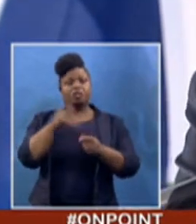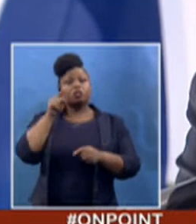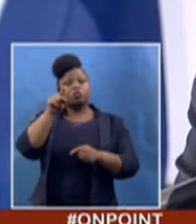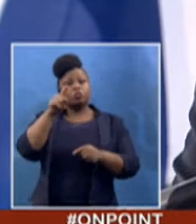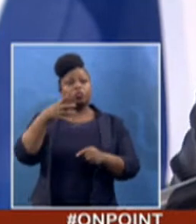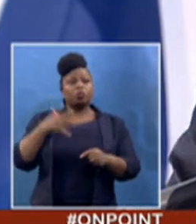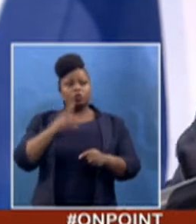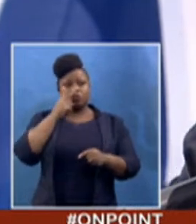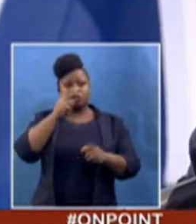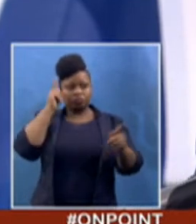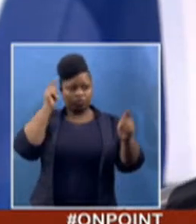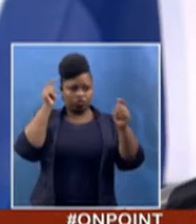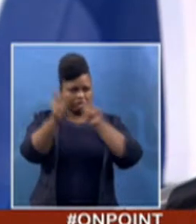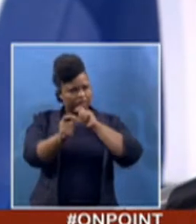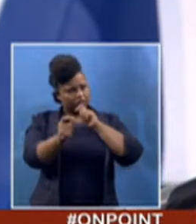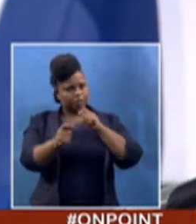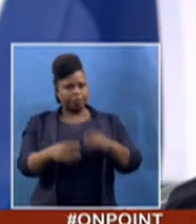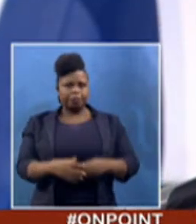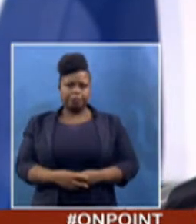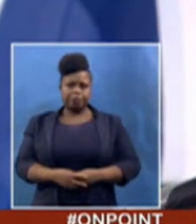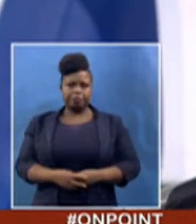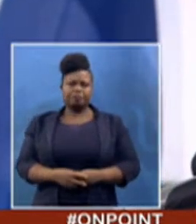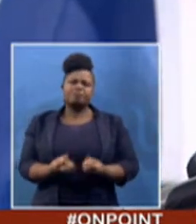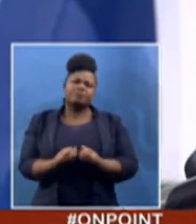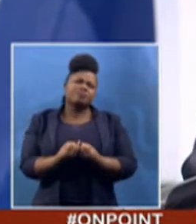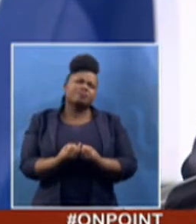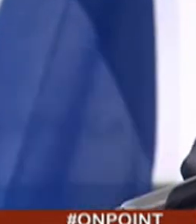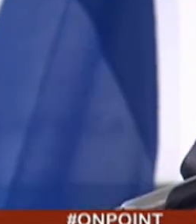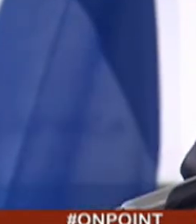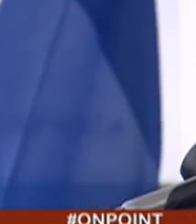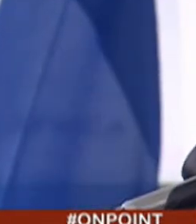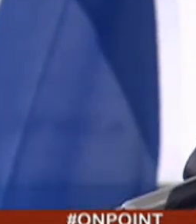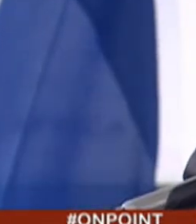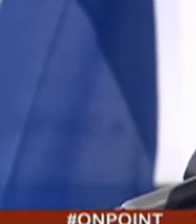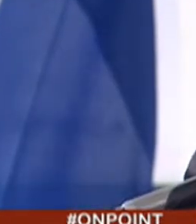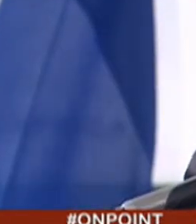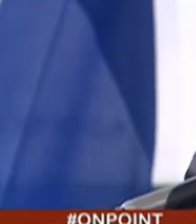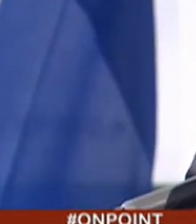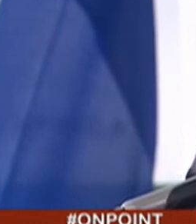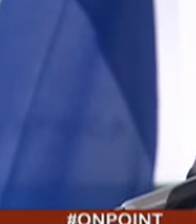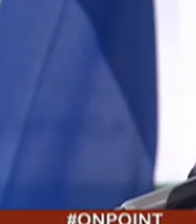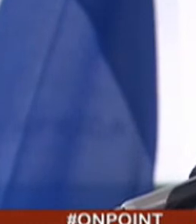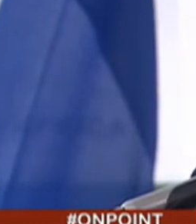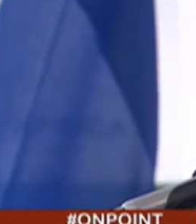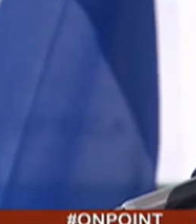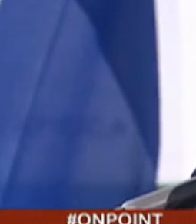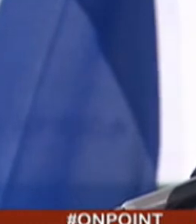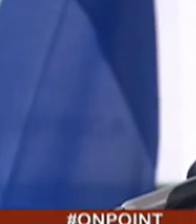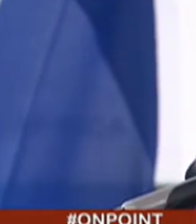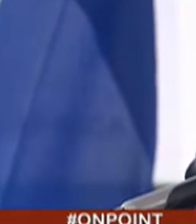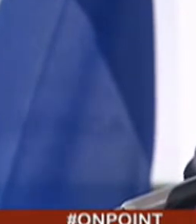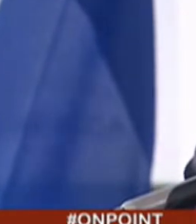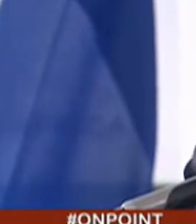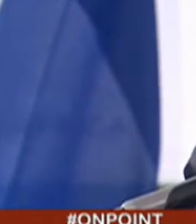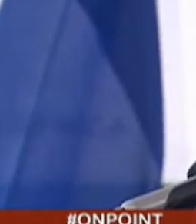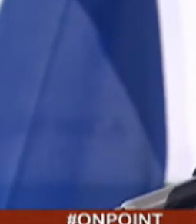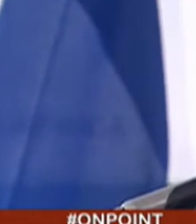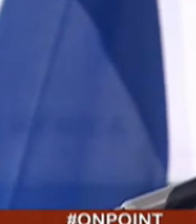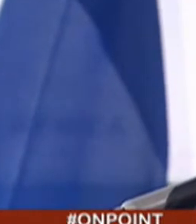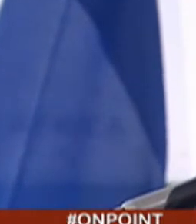see. Of the many great facets of democracy is that we are able